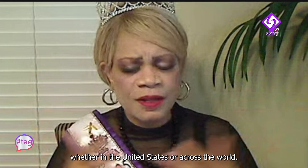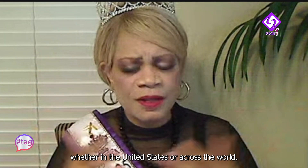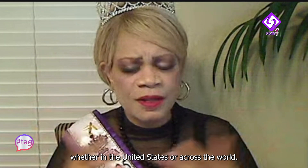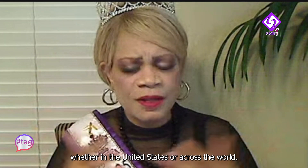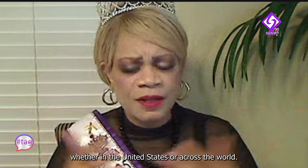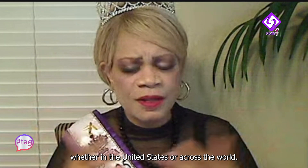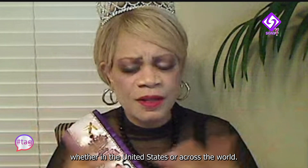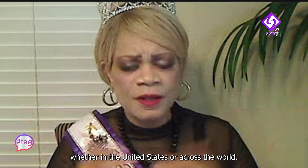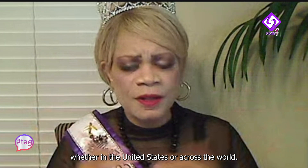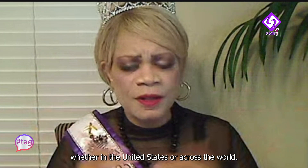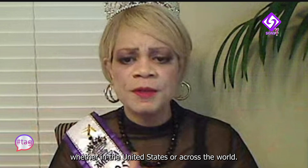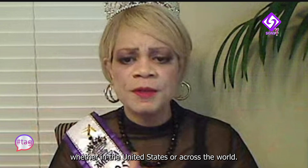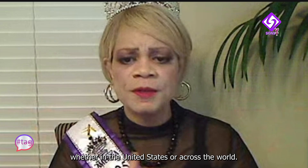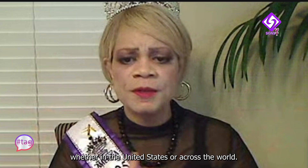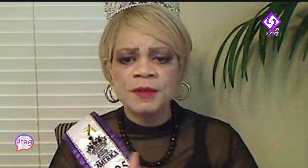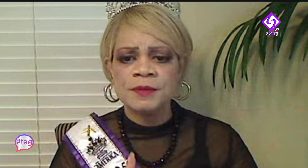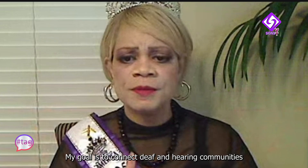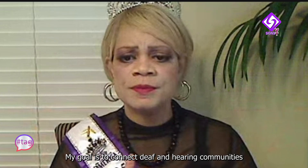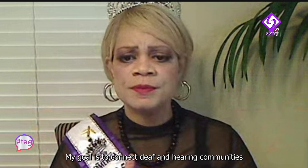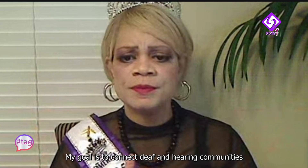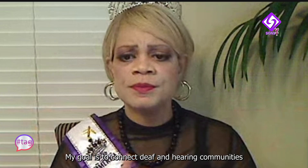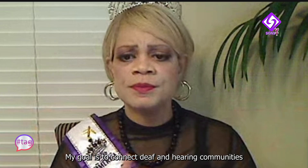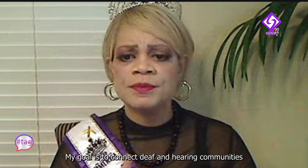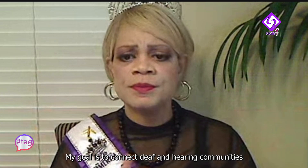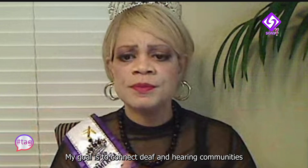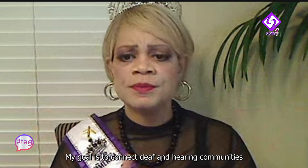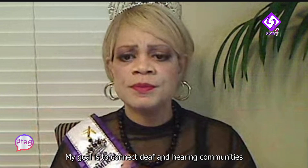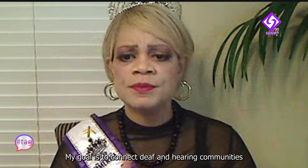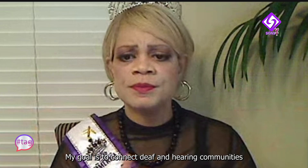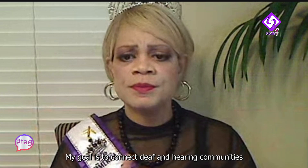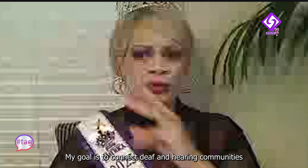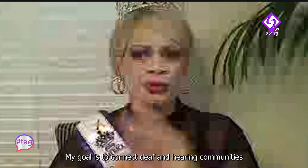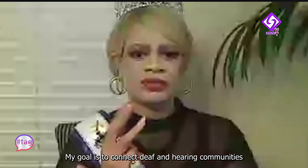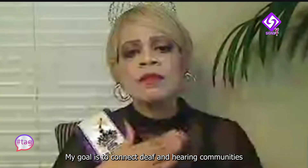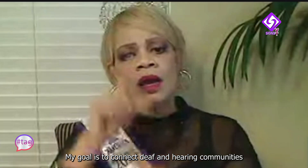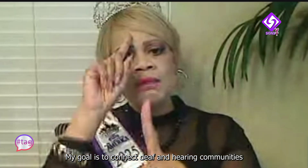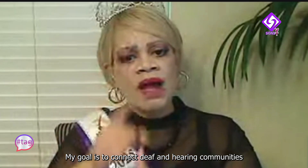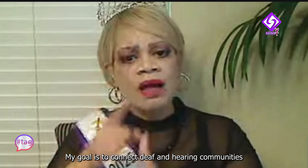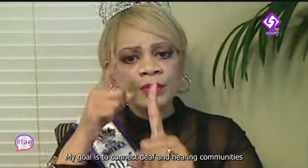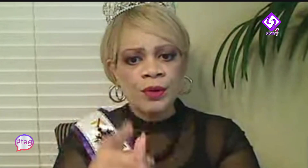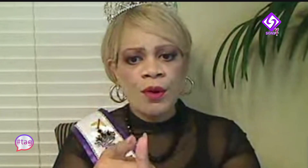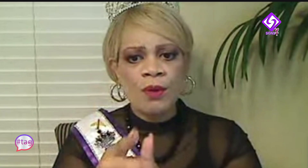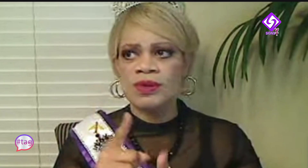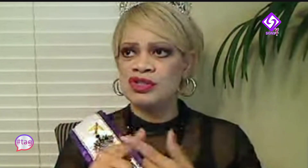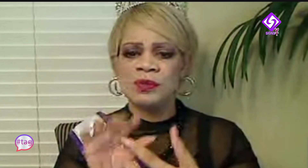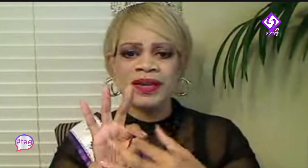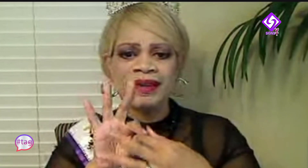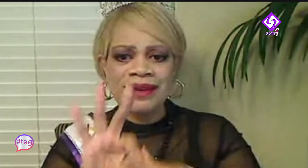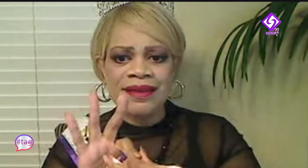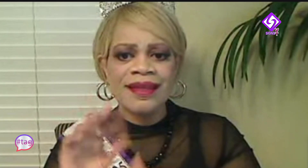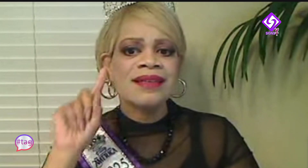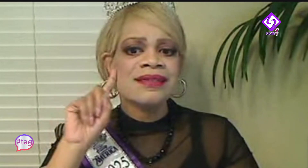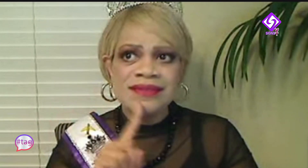Whether in the United States or across the world, my goal is to connect deaf and hearing communities,